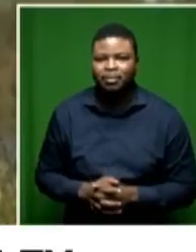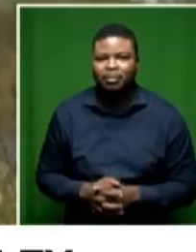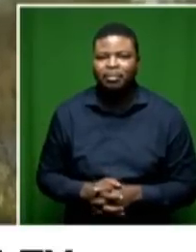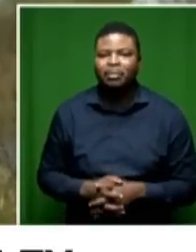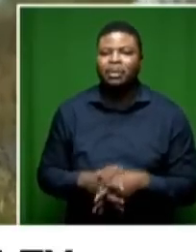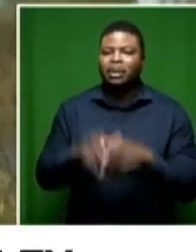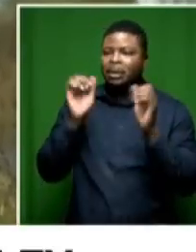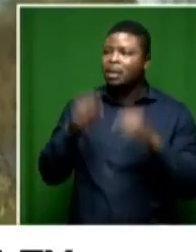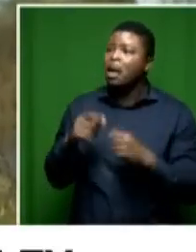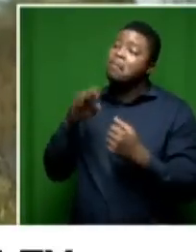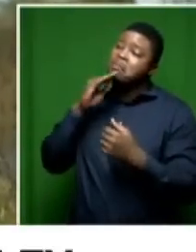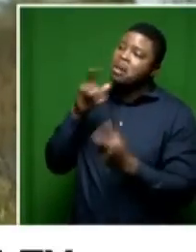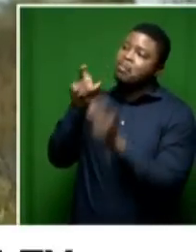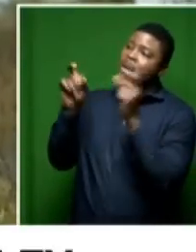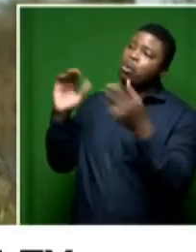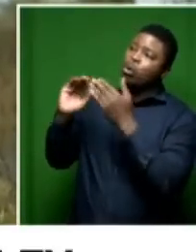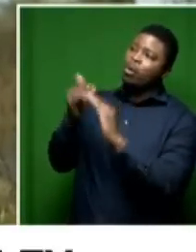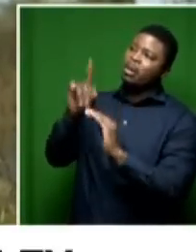the meantime?